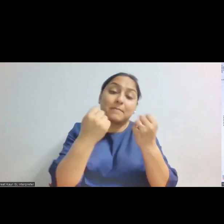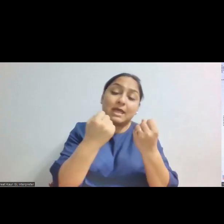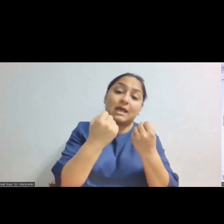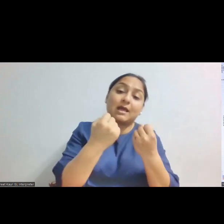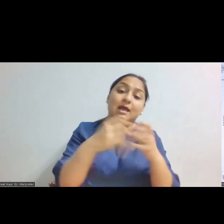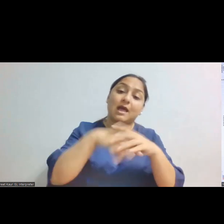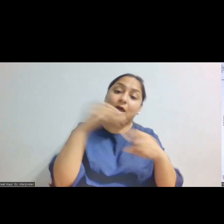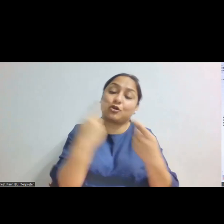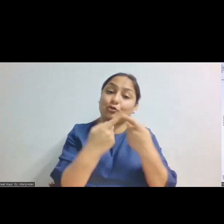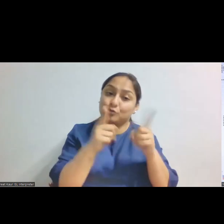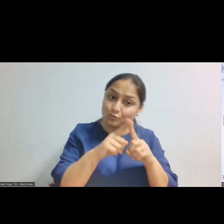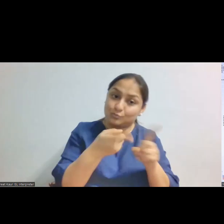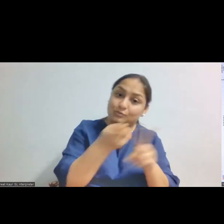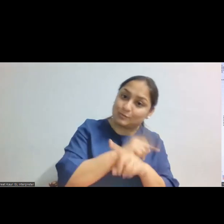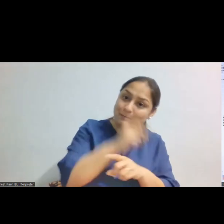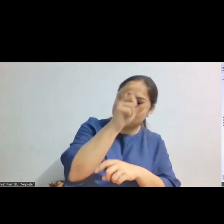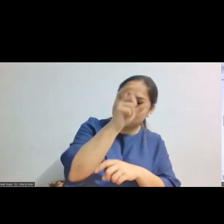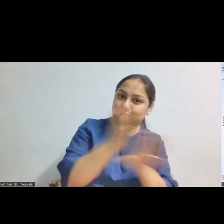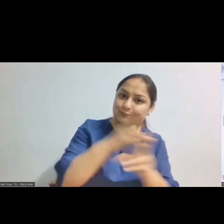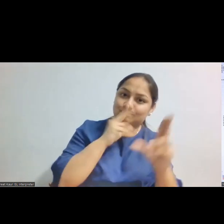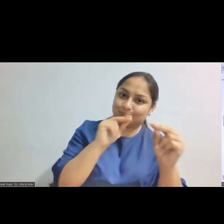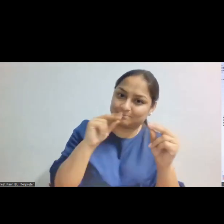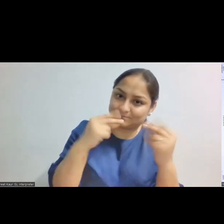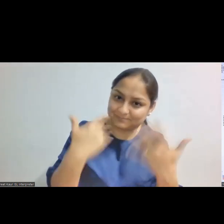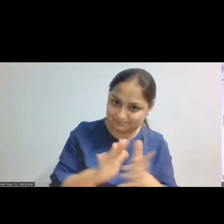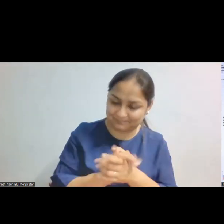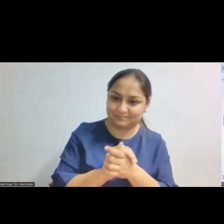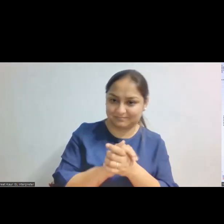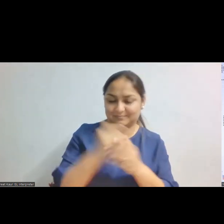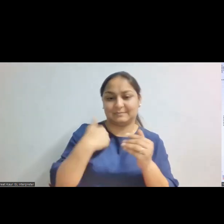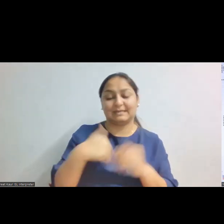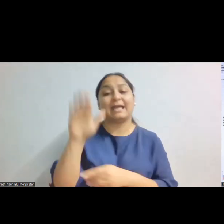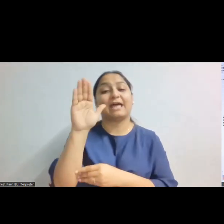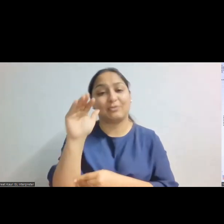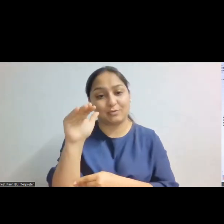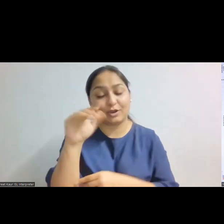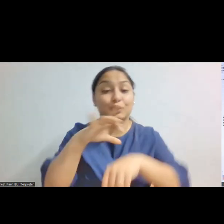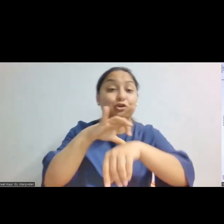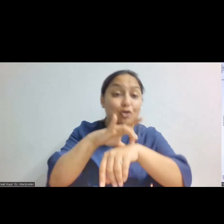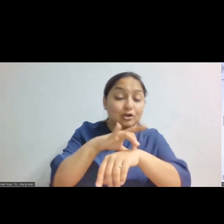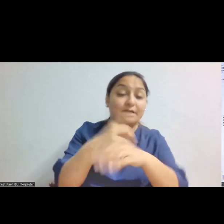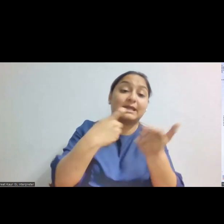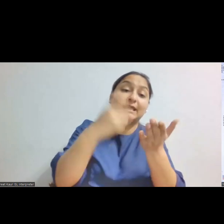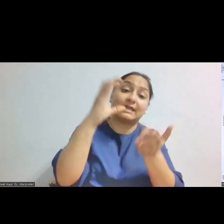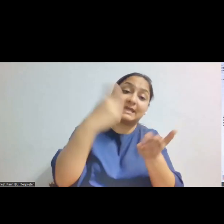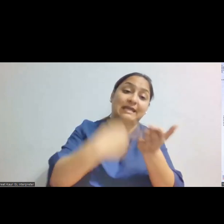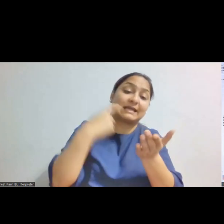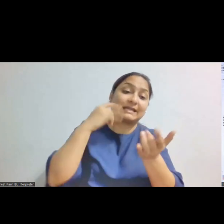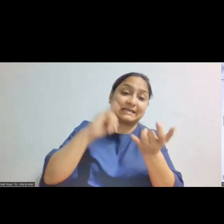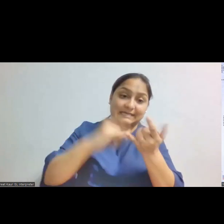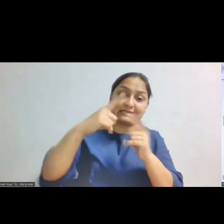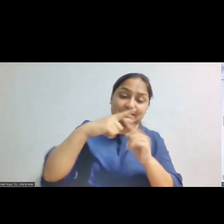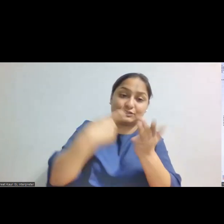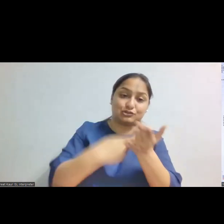our rapporteurs. To begin with, I invite Dr. Christopher Cole from Emerita